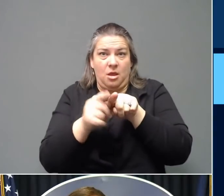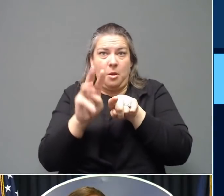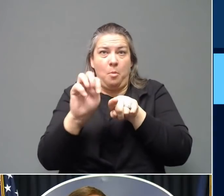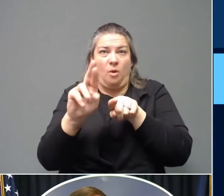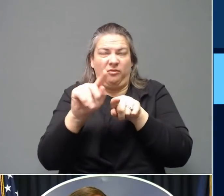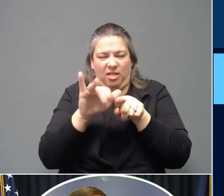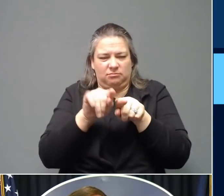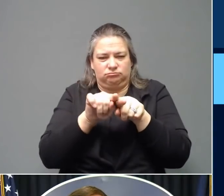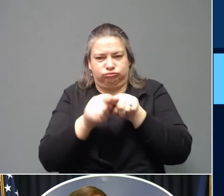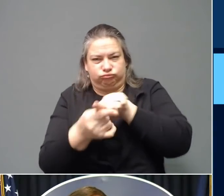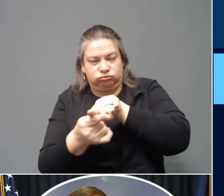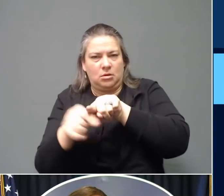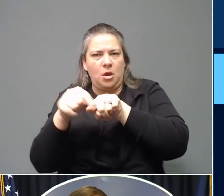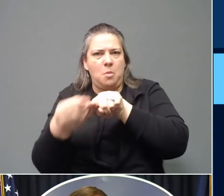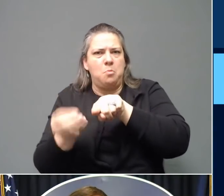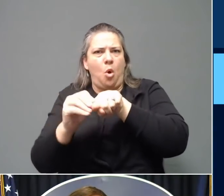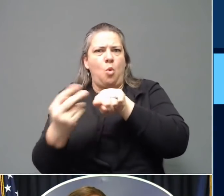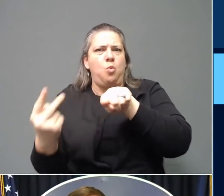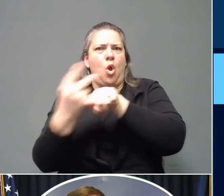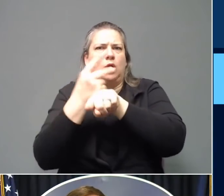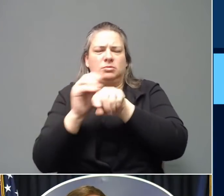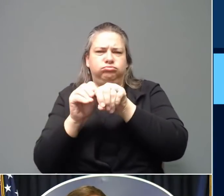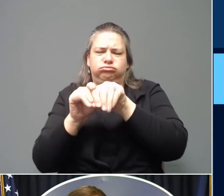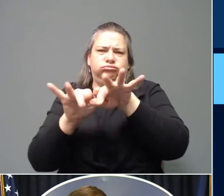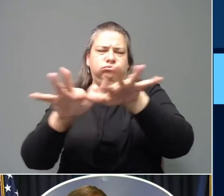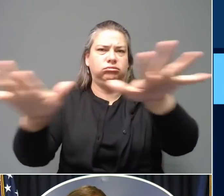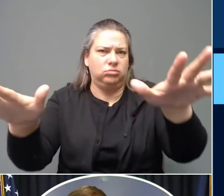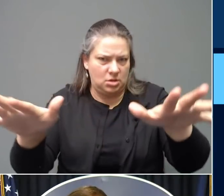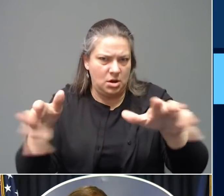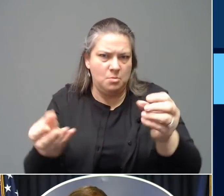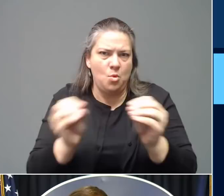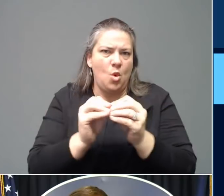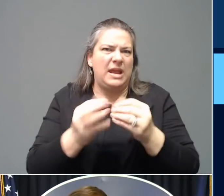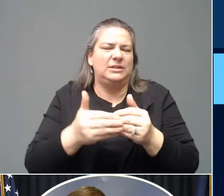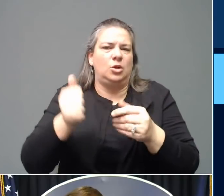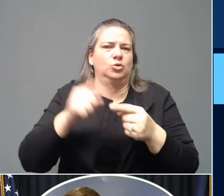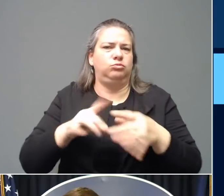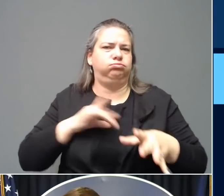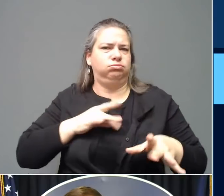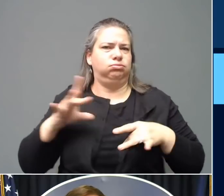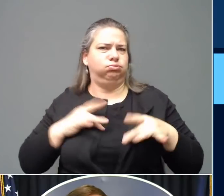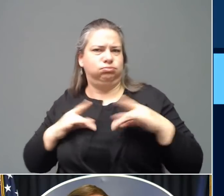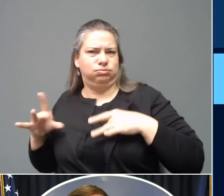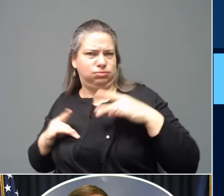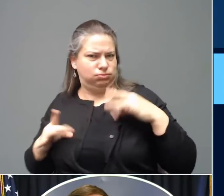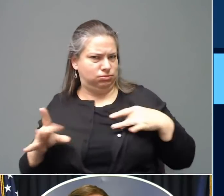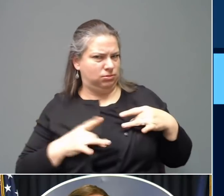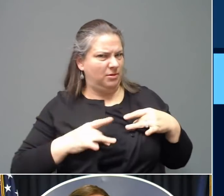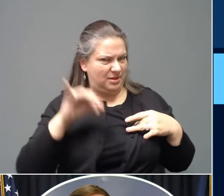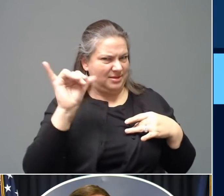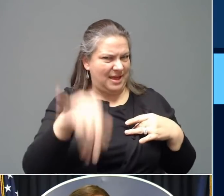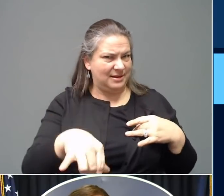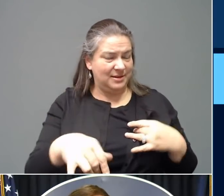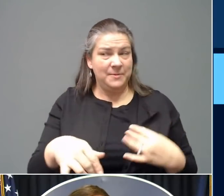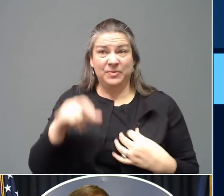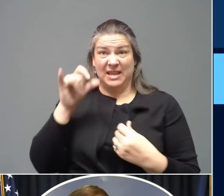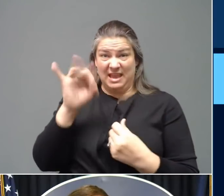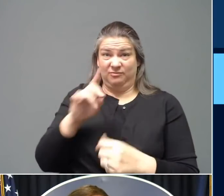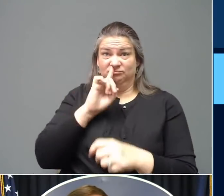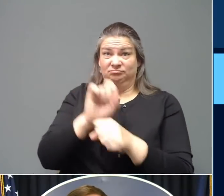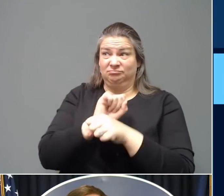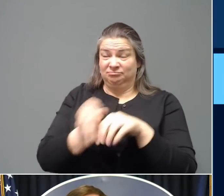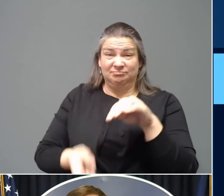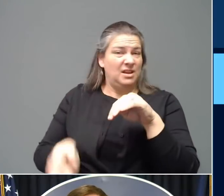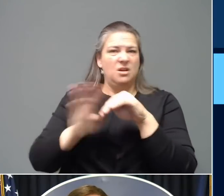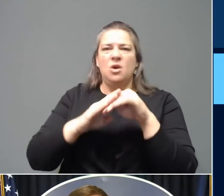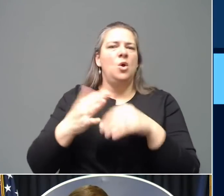that any one case is more serious, if there are that many more cases, and we lose 1% of the people that get infected,